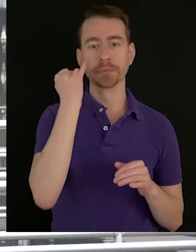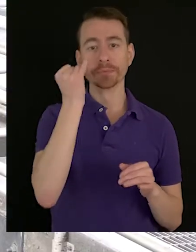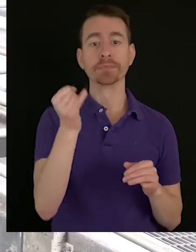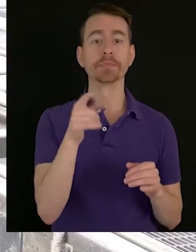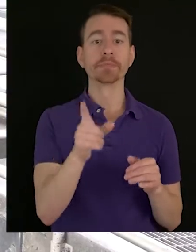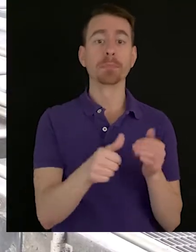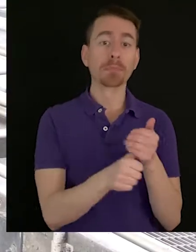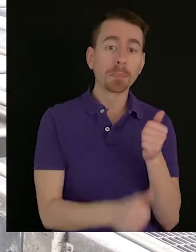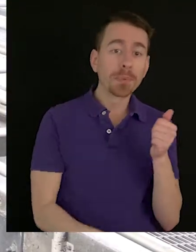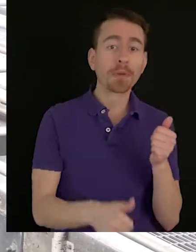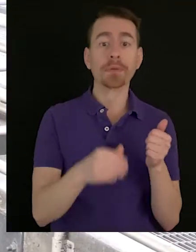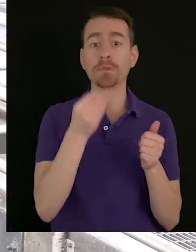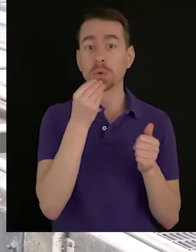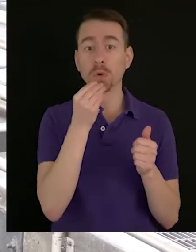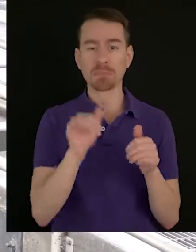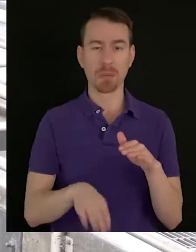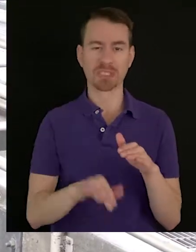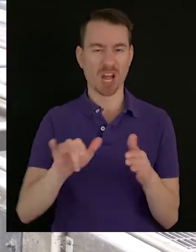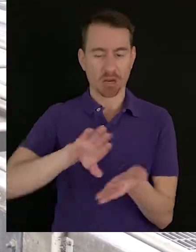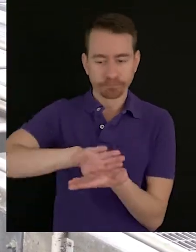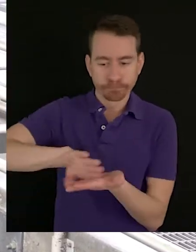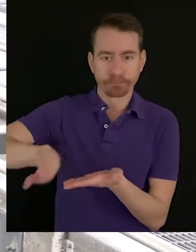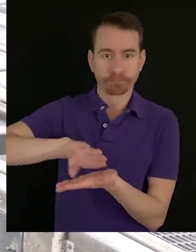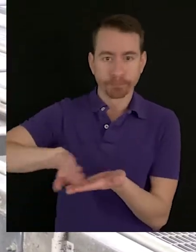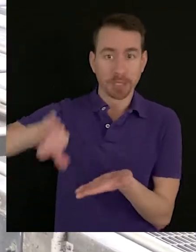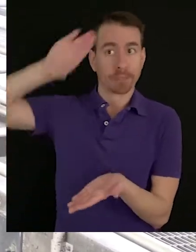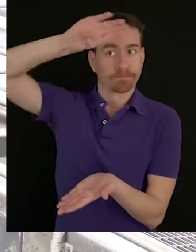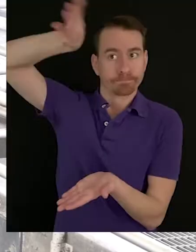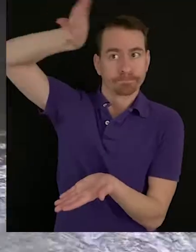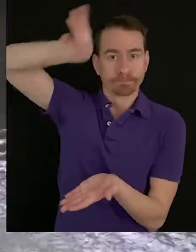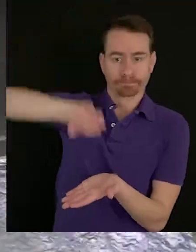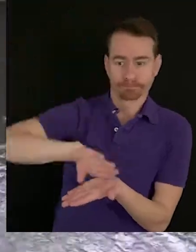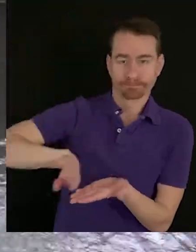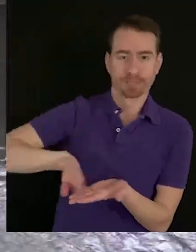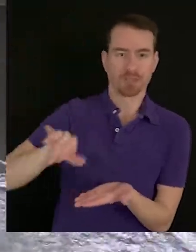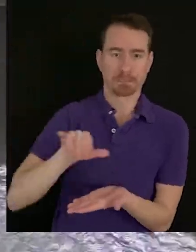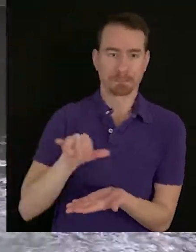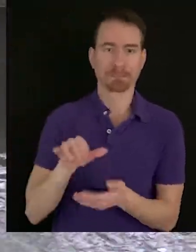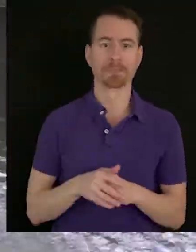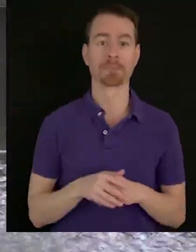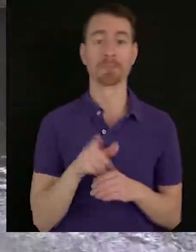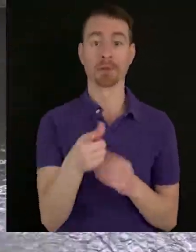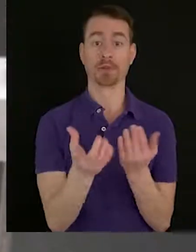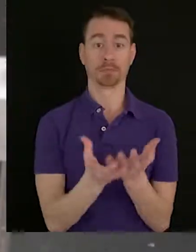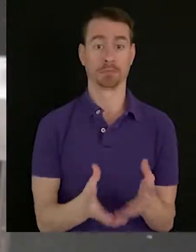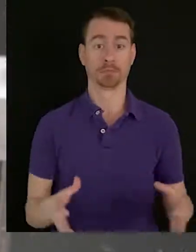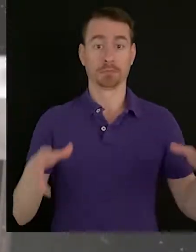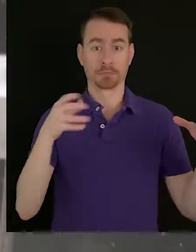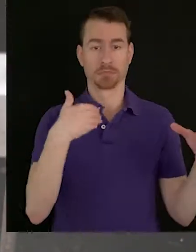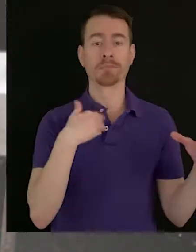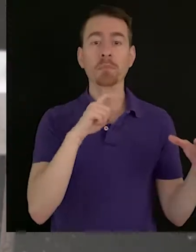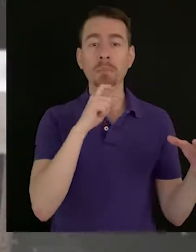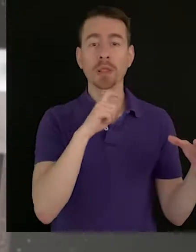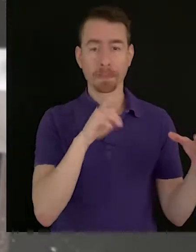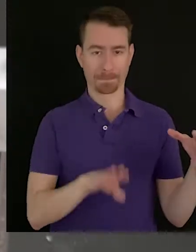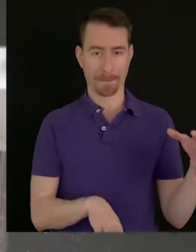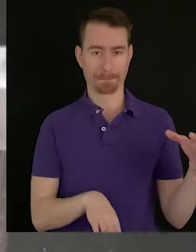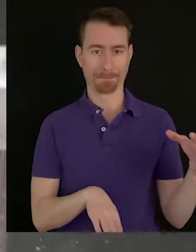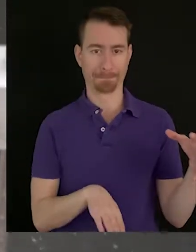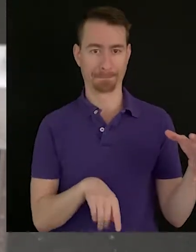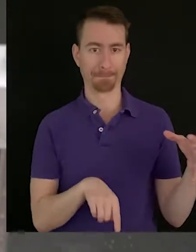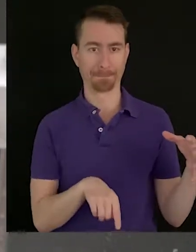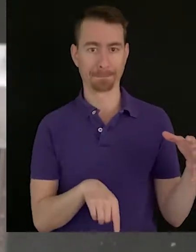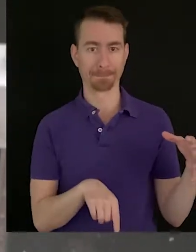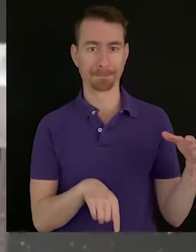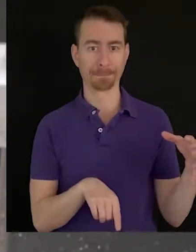you how we remove the top layer of grease and oil. The grease and oil layer is very thin, so we have mechanical sprayers